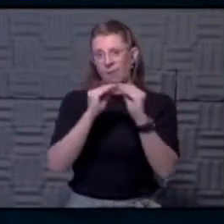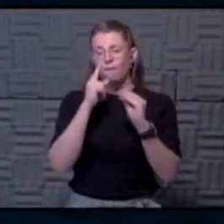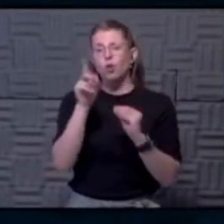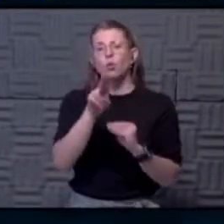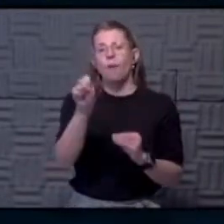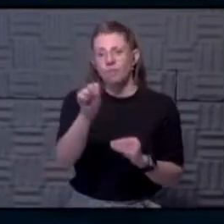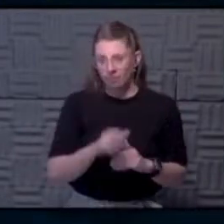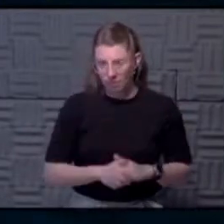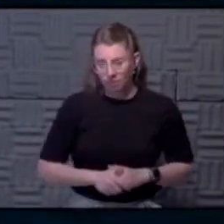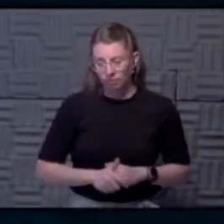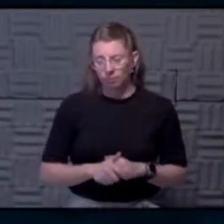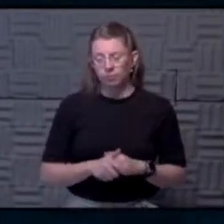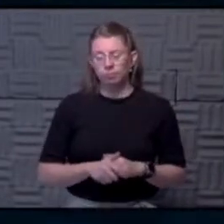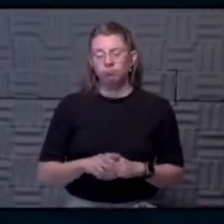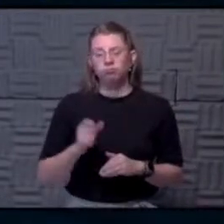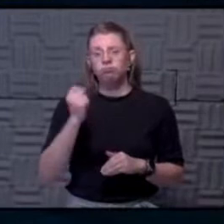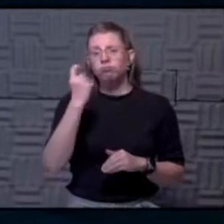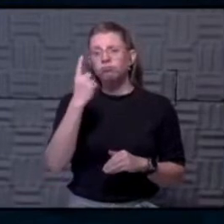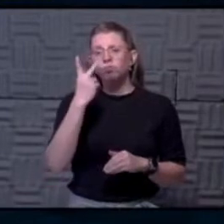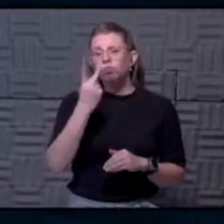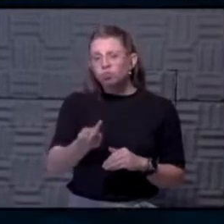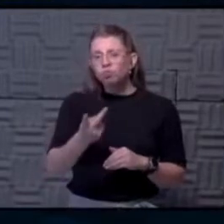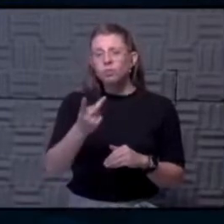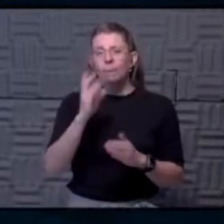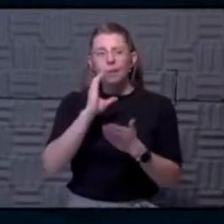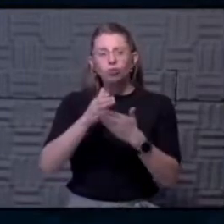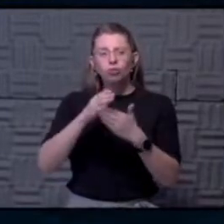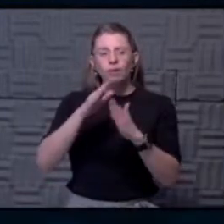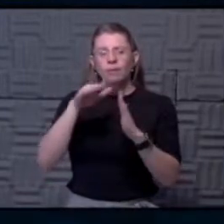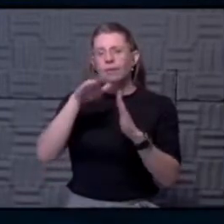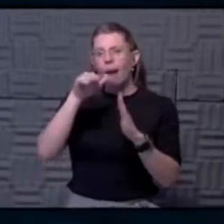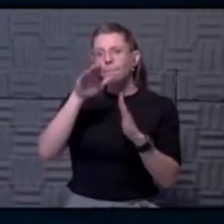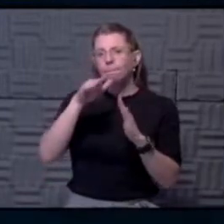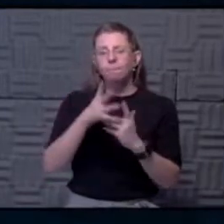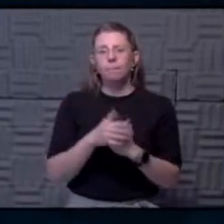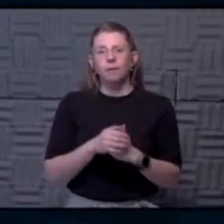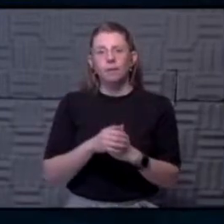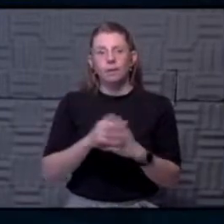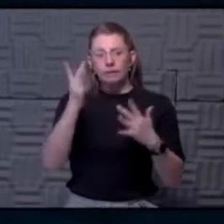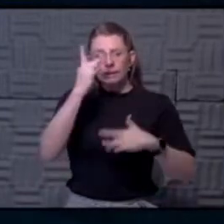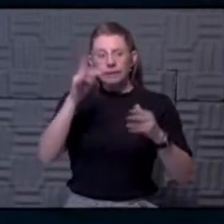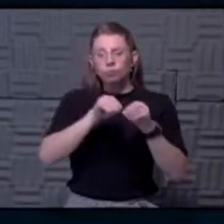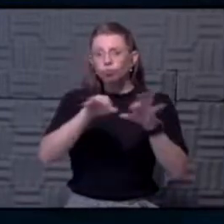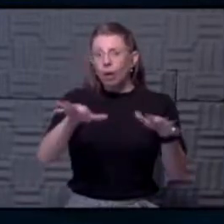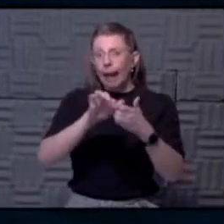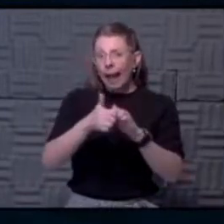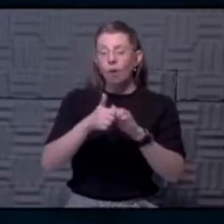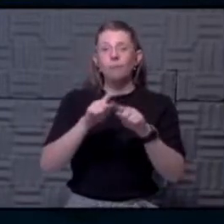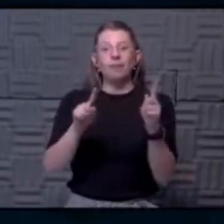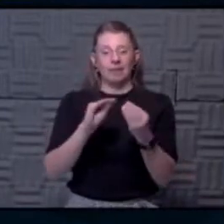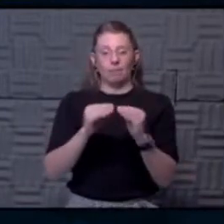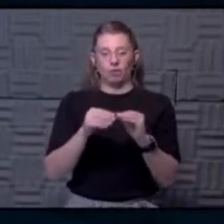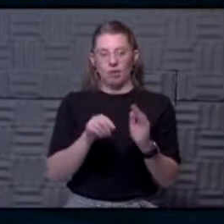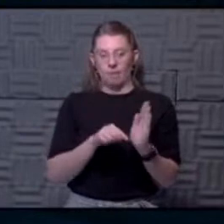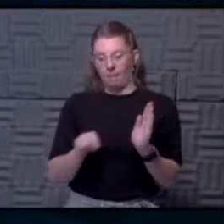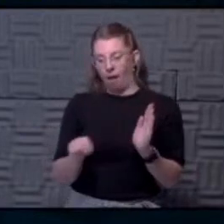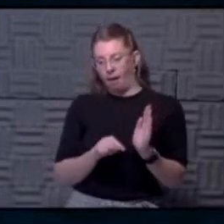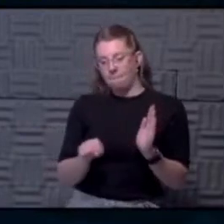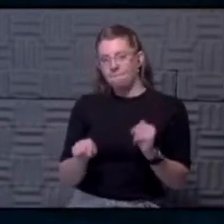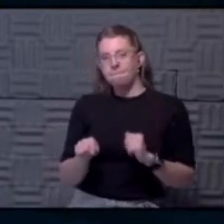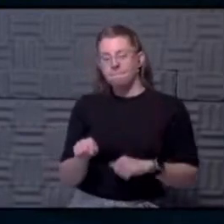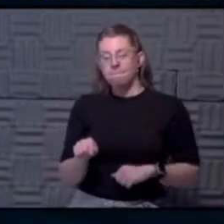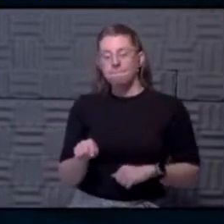United States. You can see the sort of picture at the top just says, how has disease spread? But the numbers at the bottom are actually